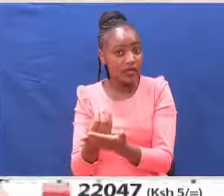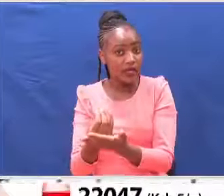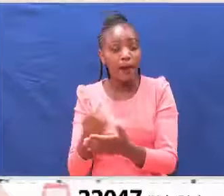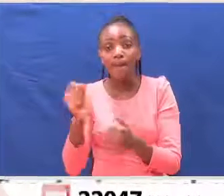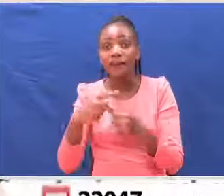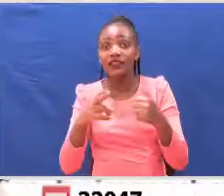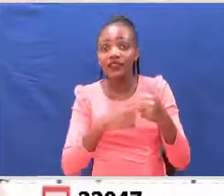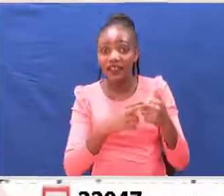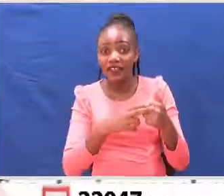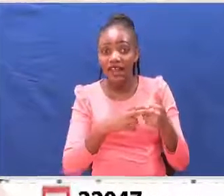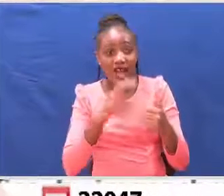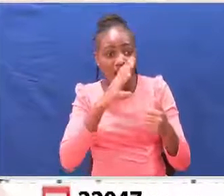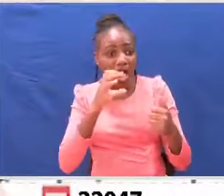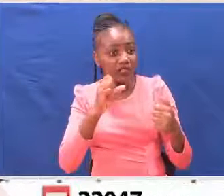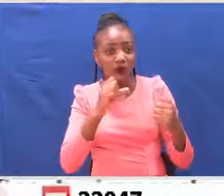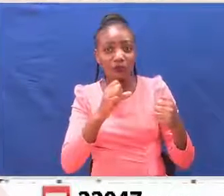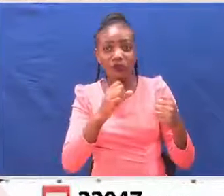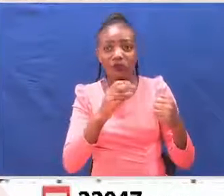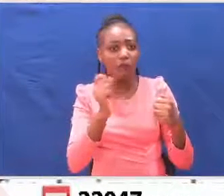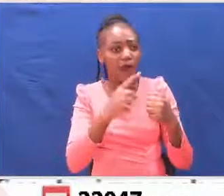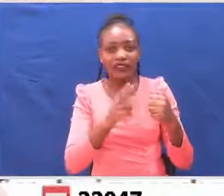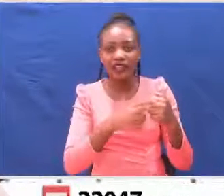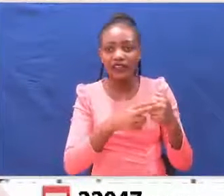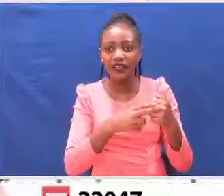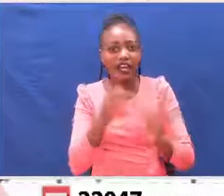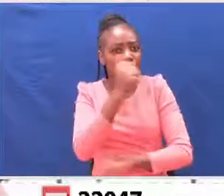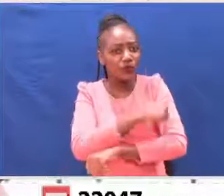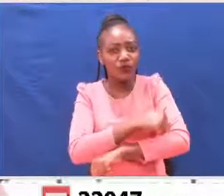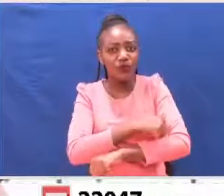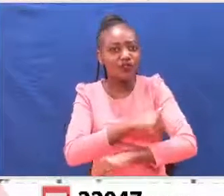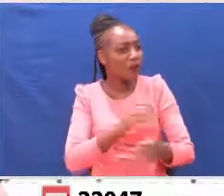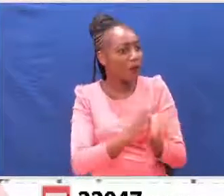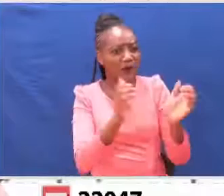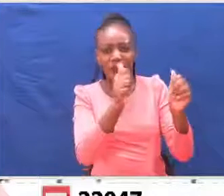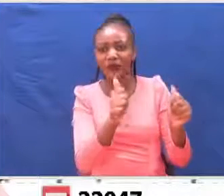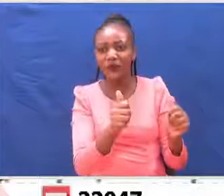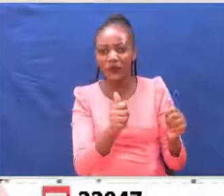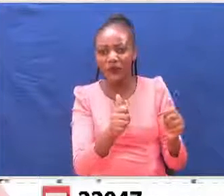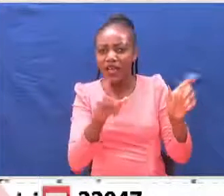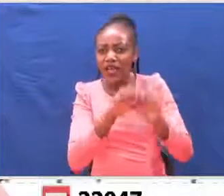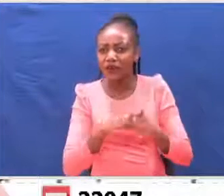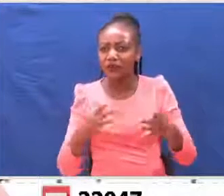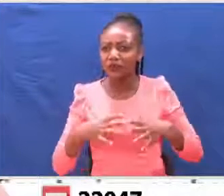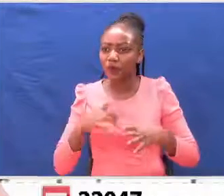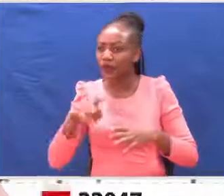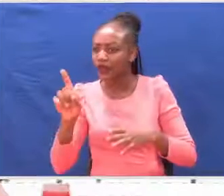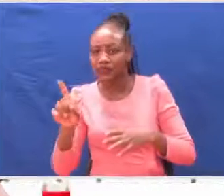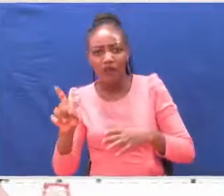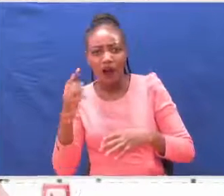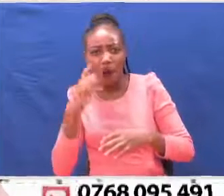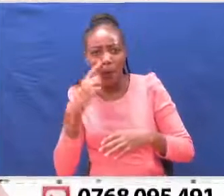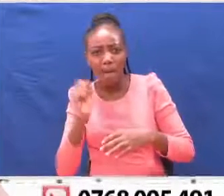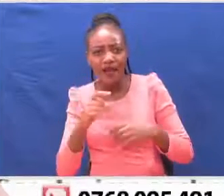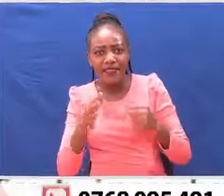July, let's even assume July, there was no schools were not opened, and they went for vacation in August.